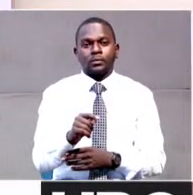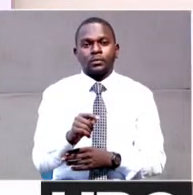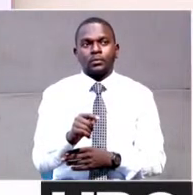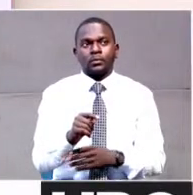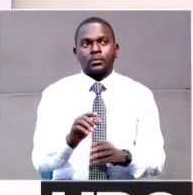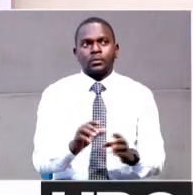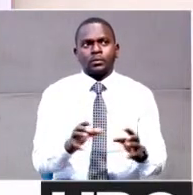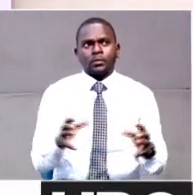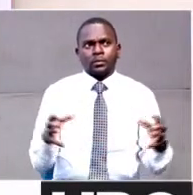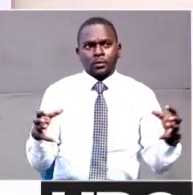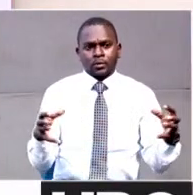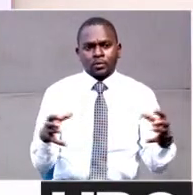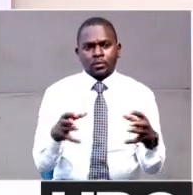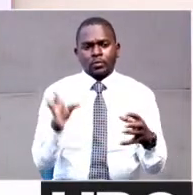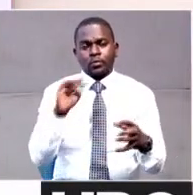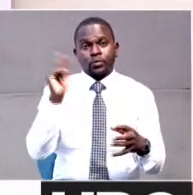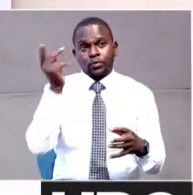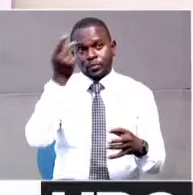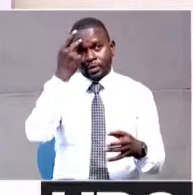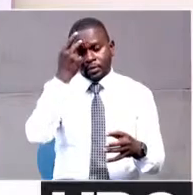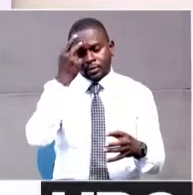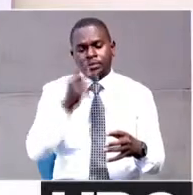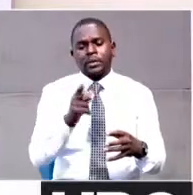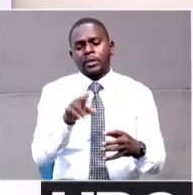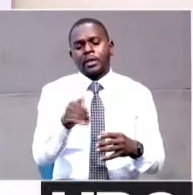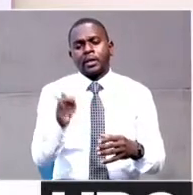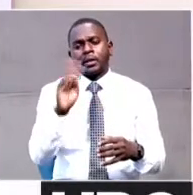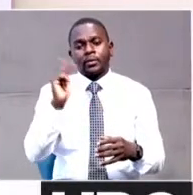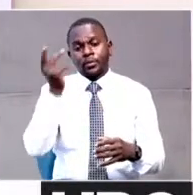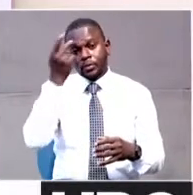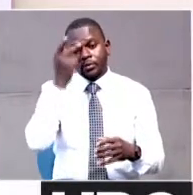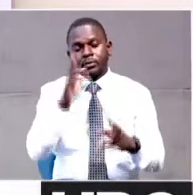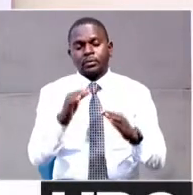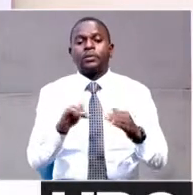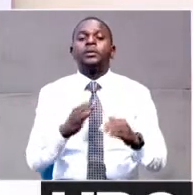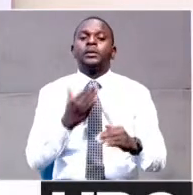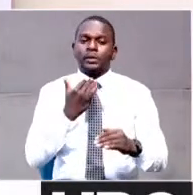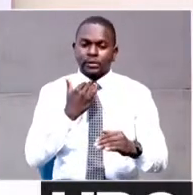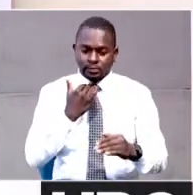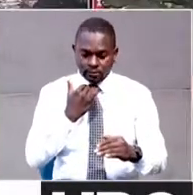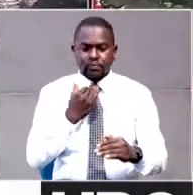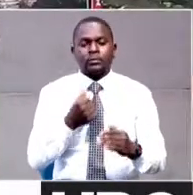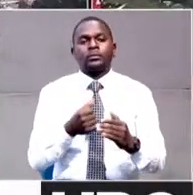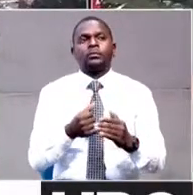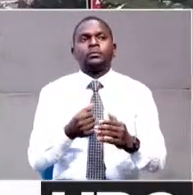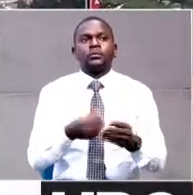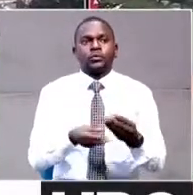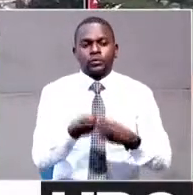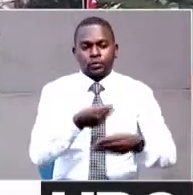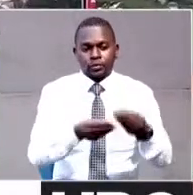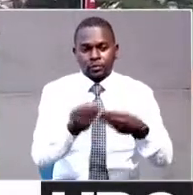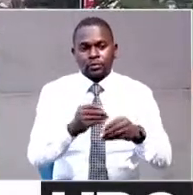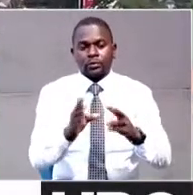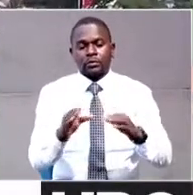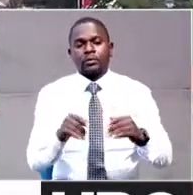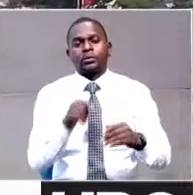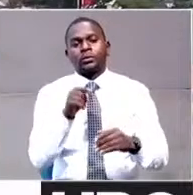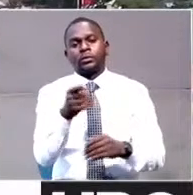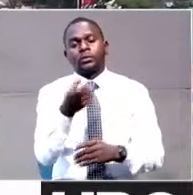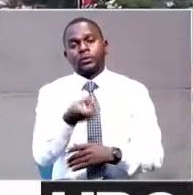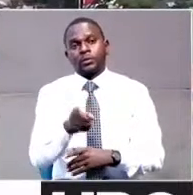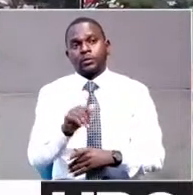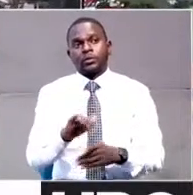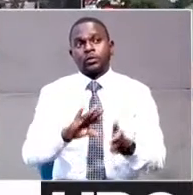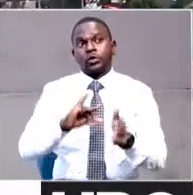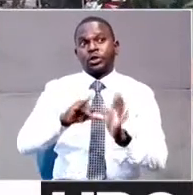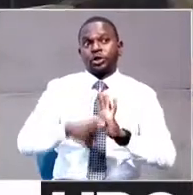the group life policies, and many other policies need to be sold out. Increased cases of insurance